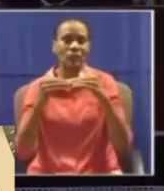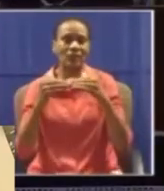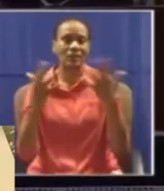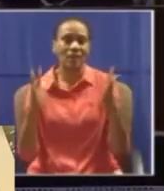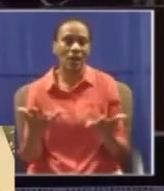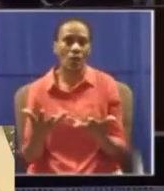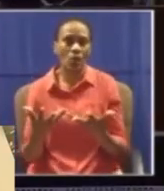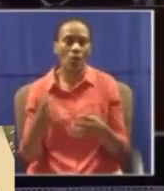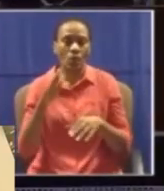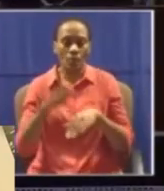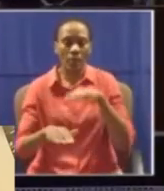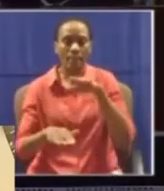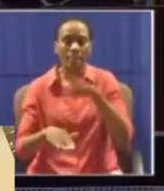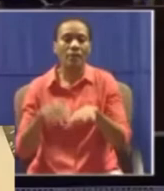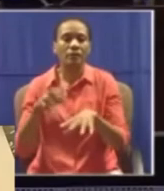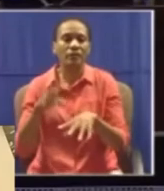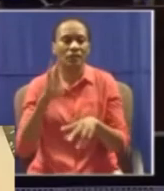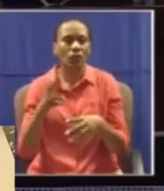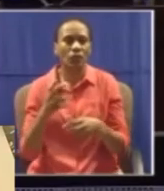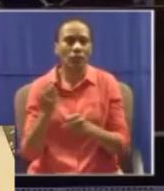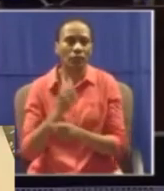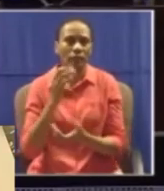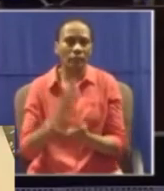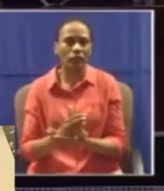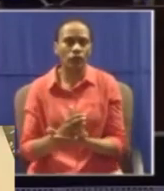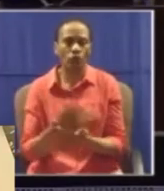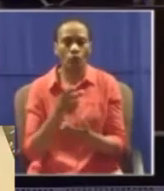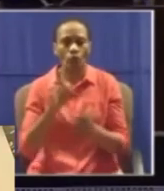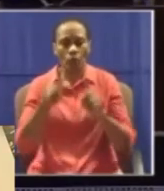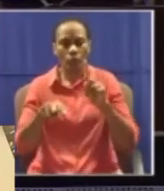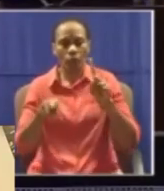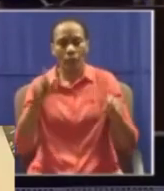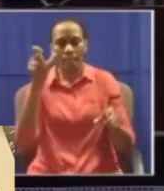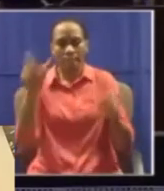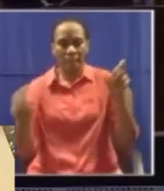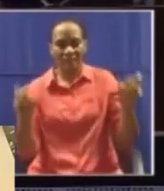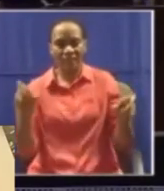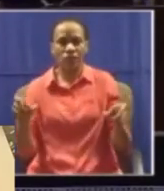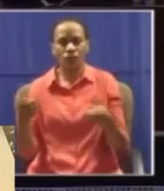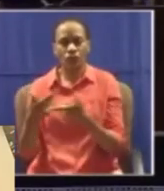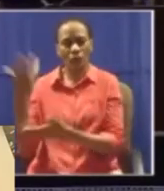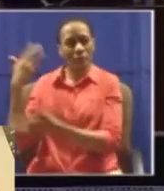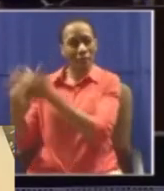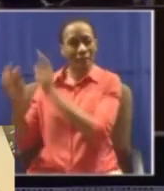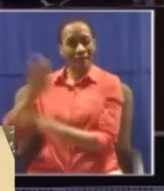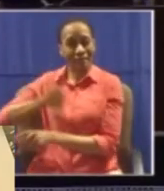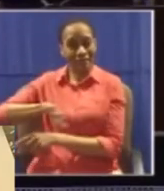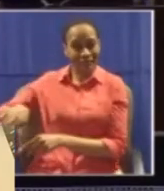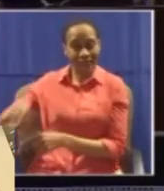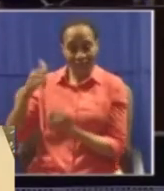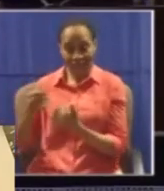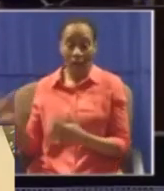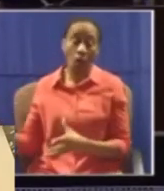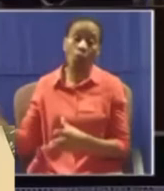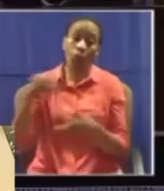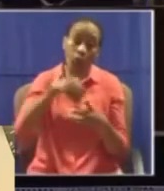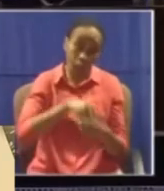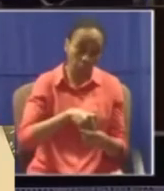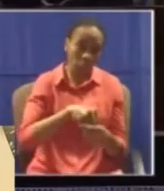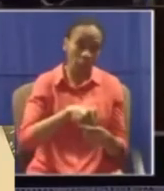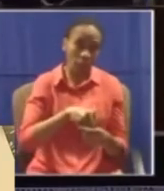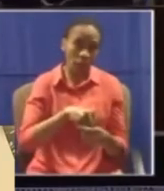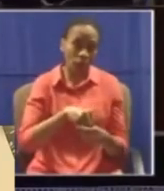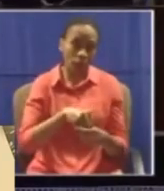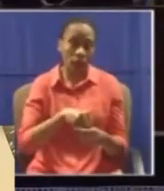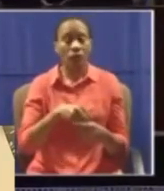through measures designed to advance persons or categories of persons historically disadvantaged by unfair discrimination in